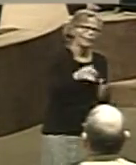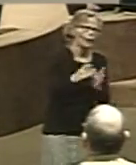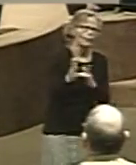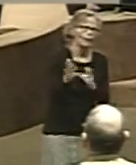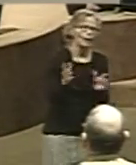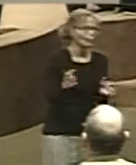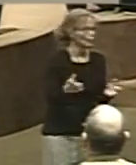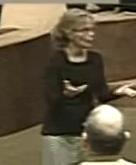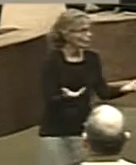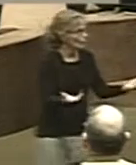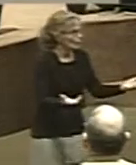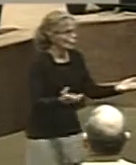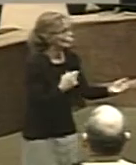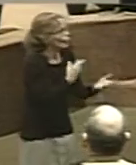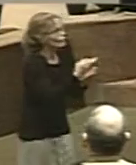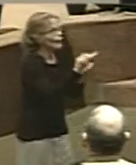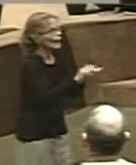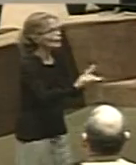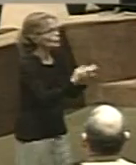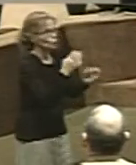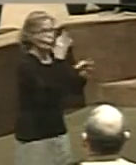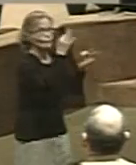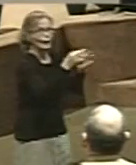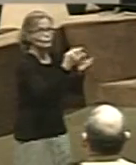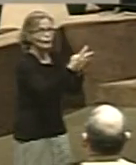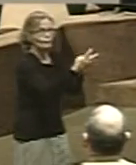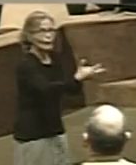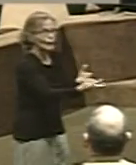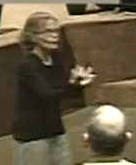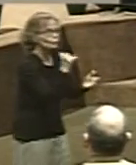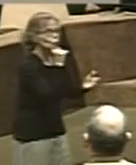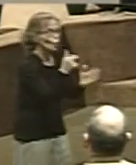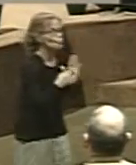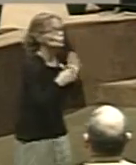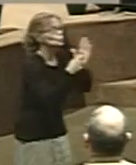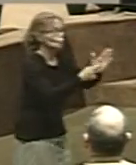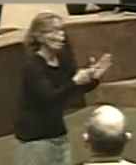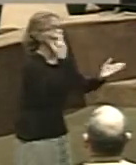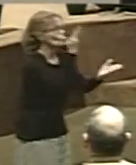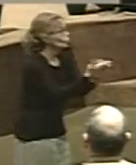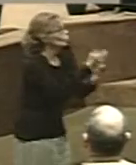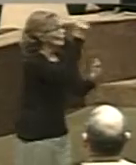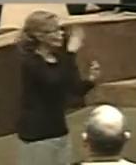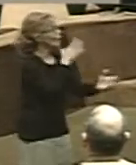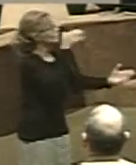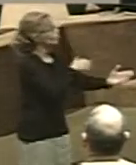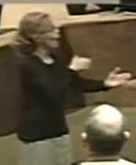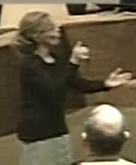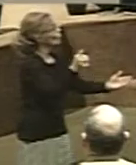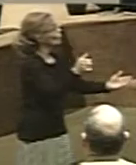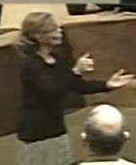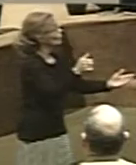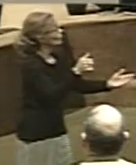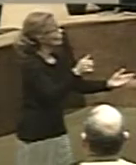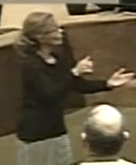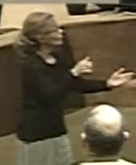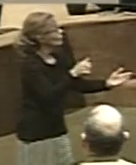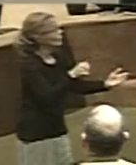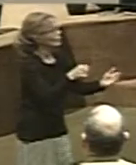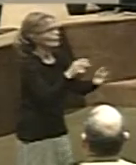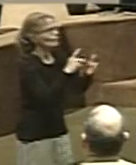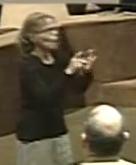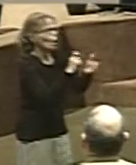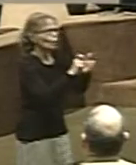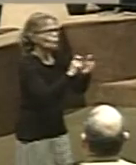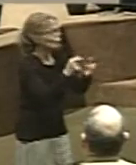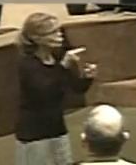faith can fail unless you get busy and there's a demonstration of God in your life. The Apostle Paul said you can know the whole Bible from cover to cover